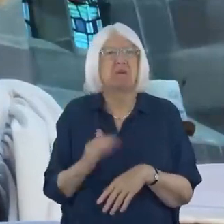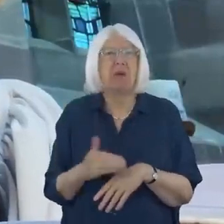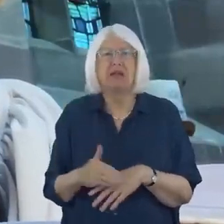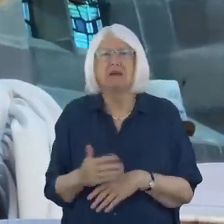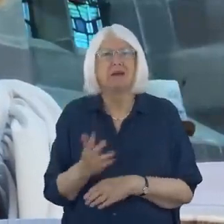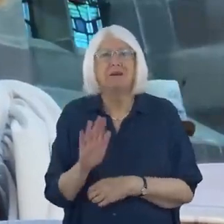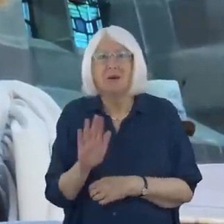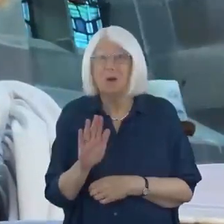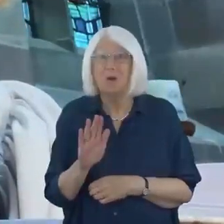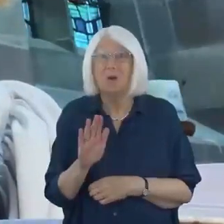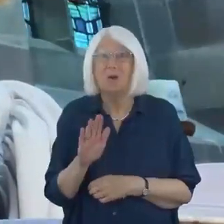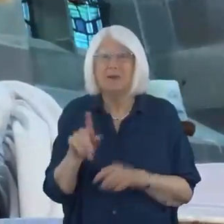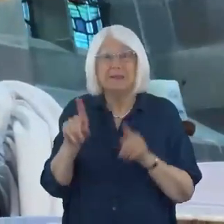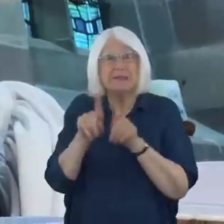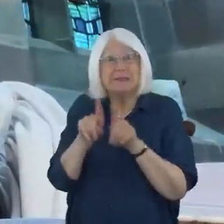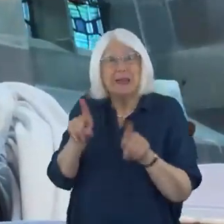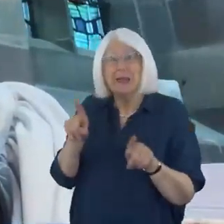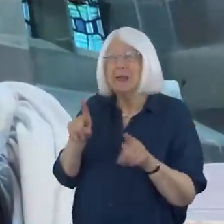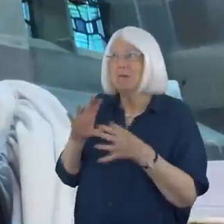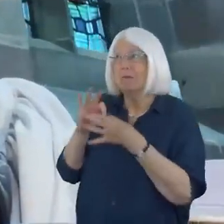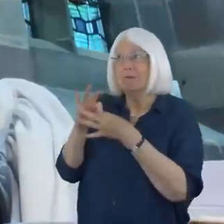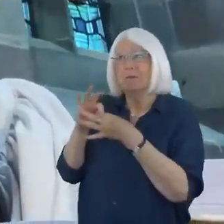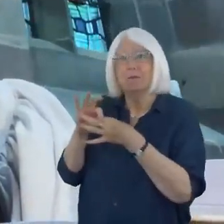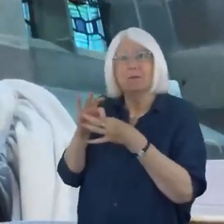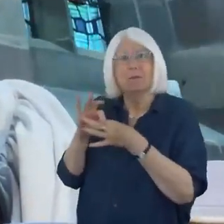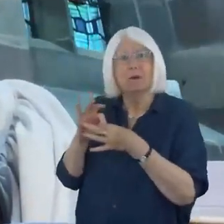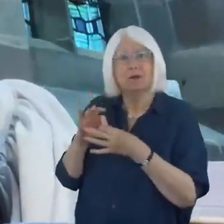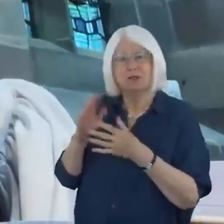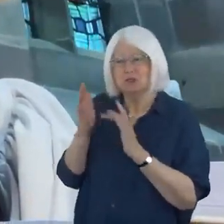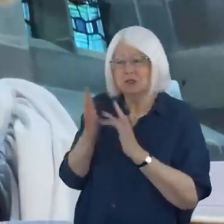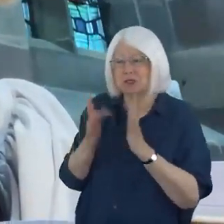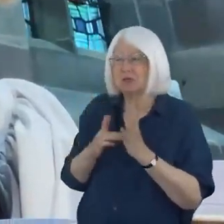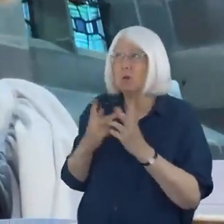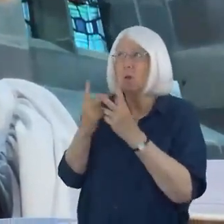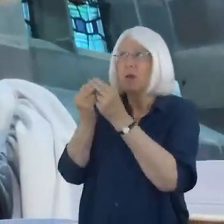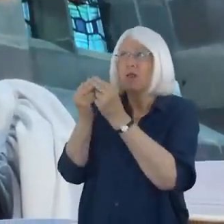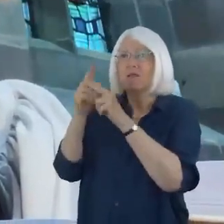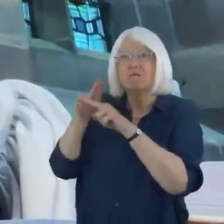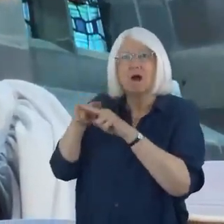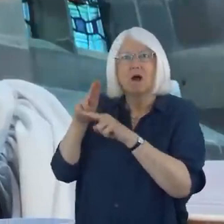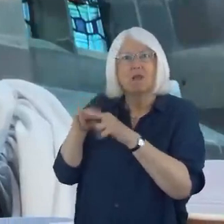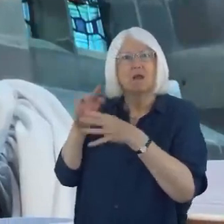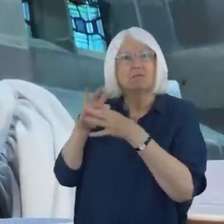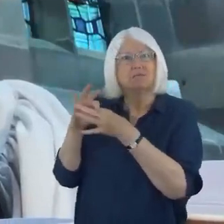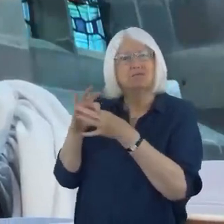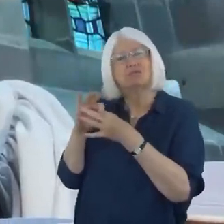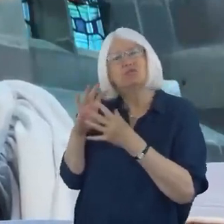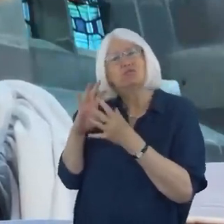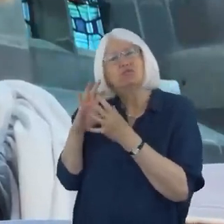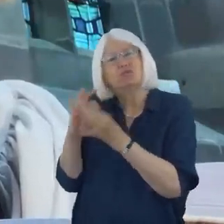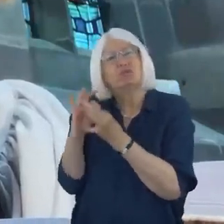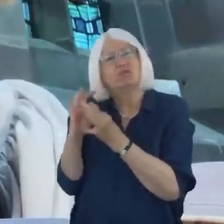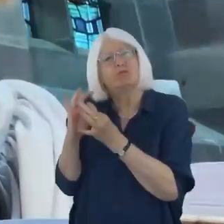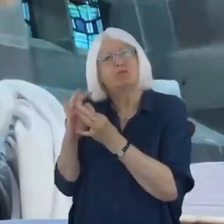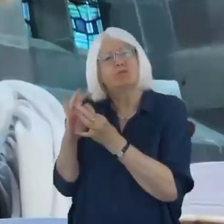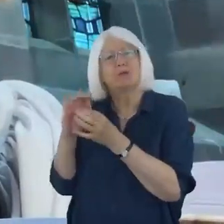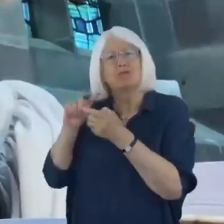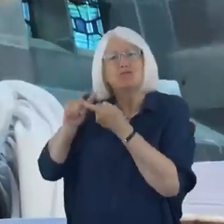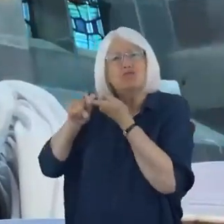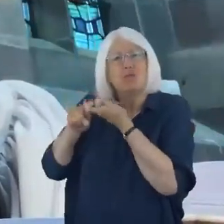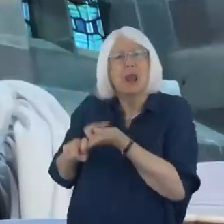same kind of unity that he shares with the Father, an intimate relationship and an